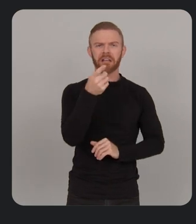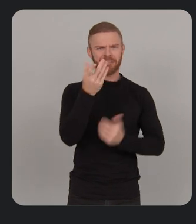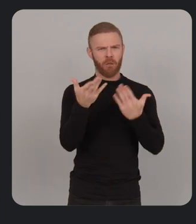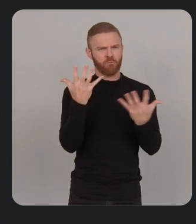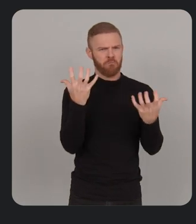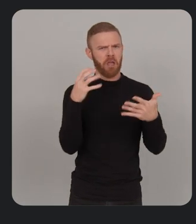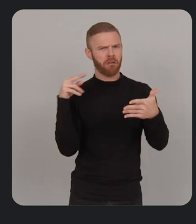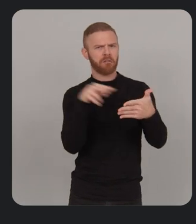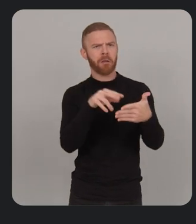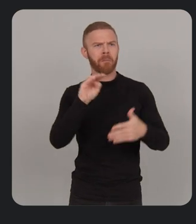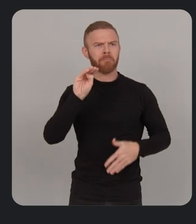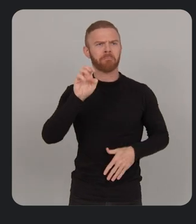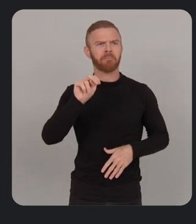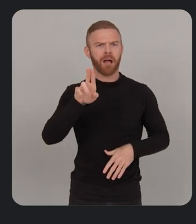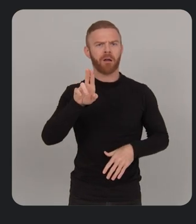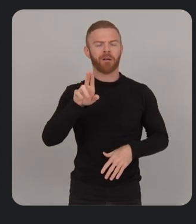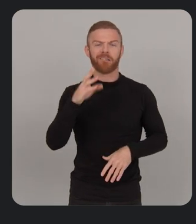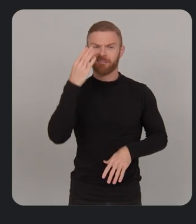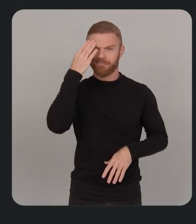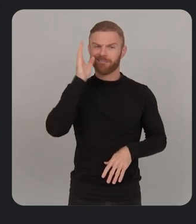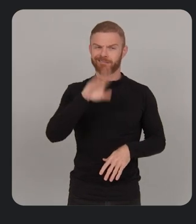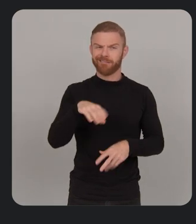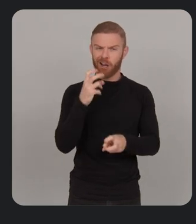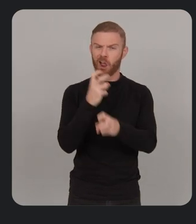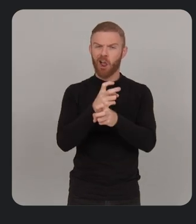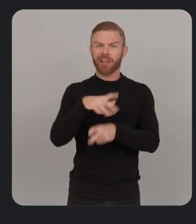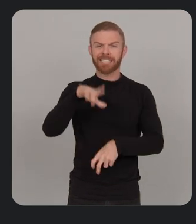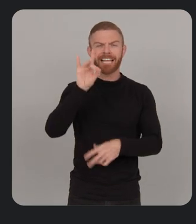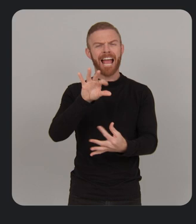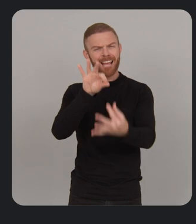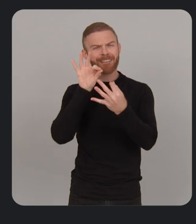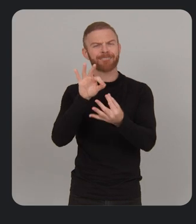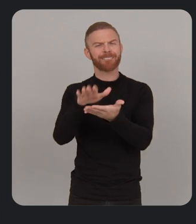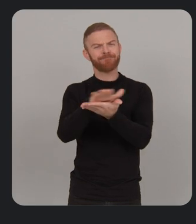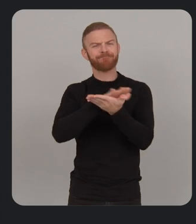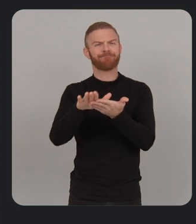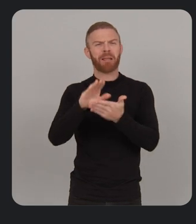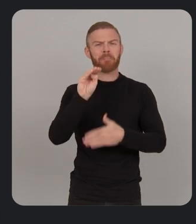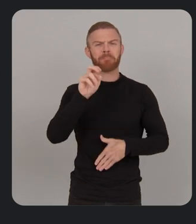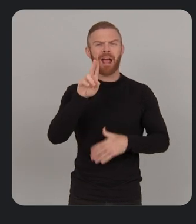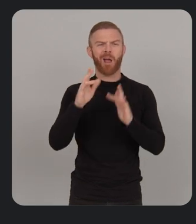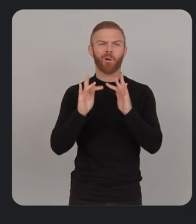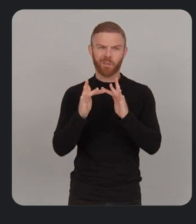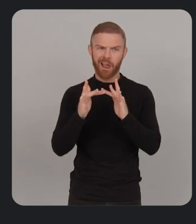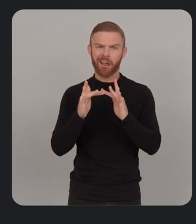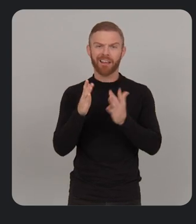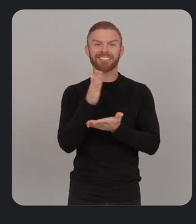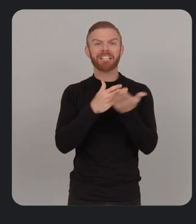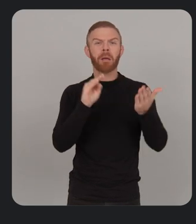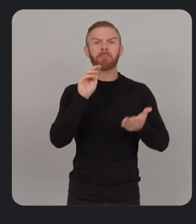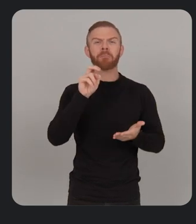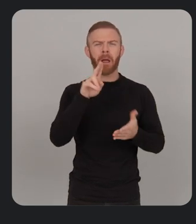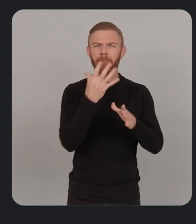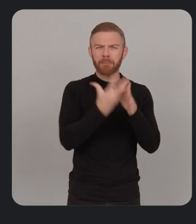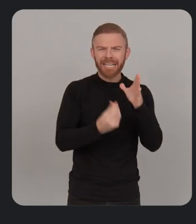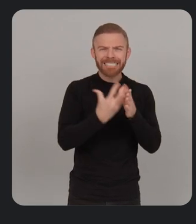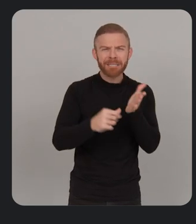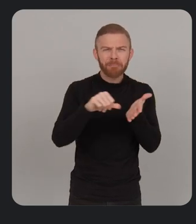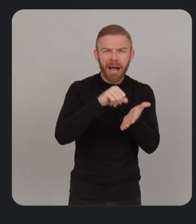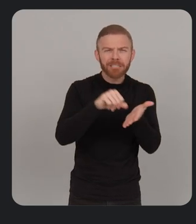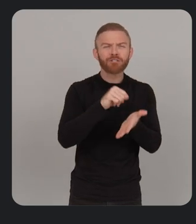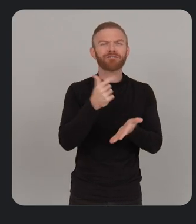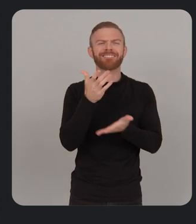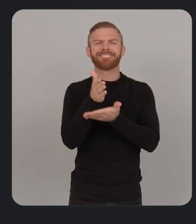probably want to check out more of the menu. But it can be hard to find accurate menus online. Some menus are missing